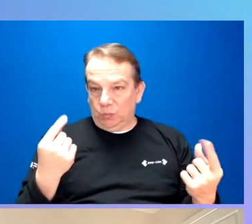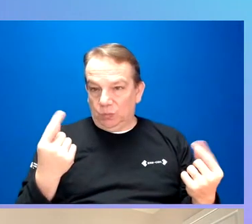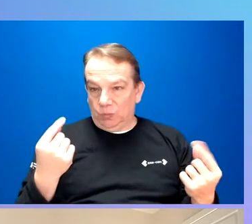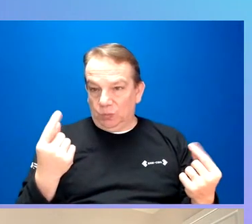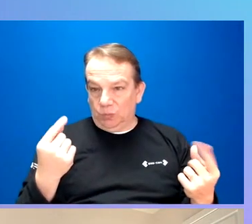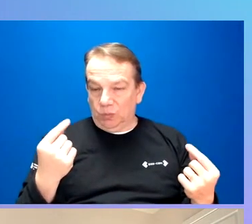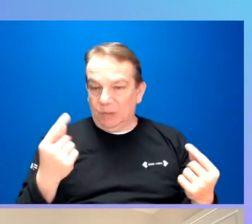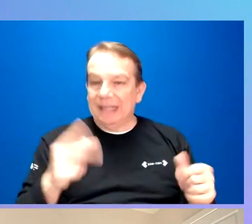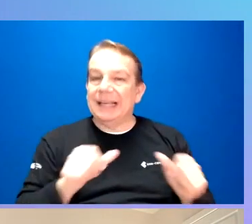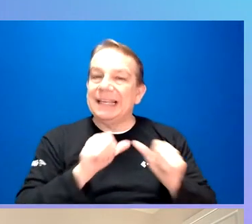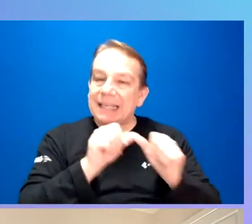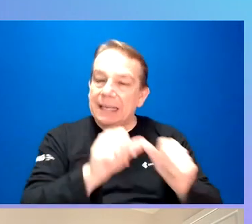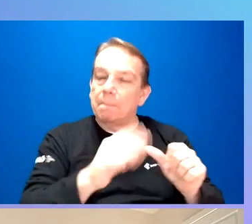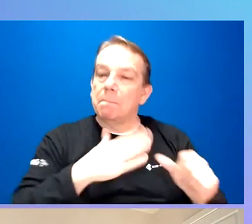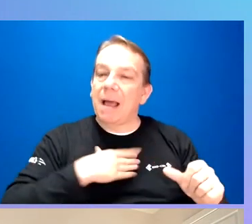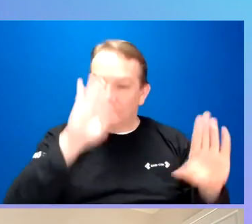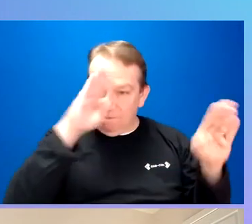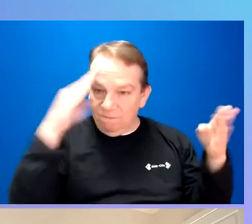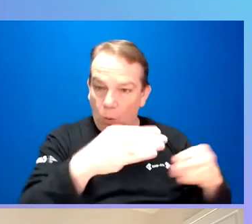keep focus keep on I mean